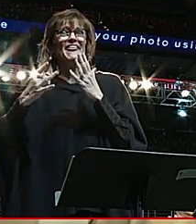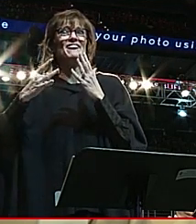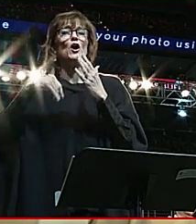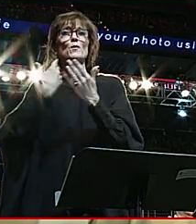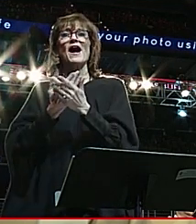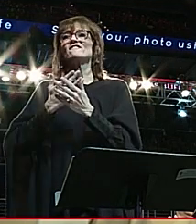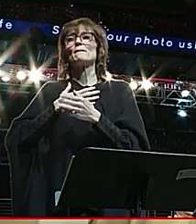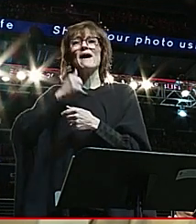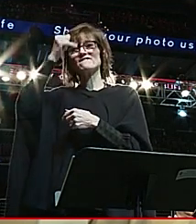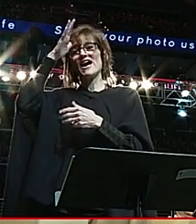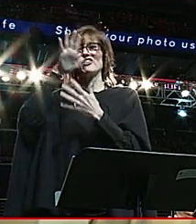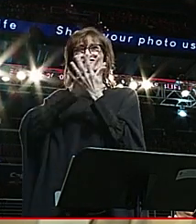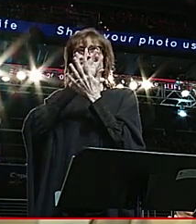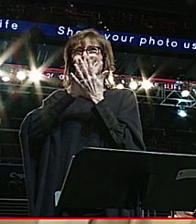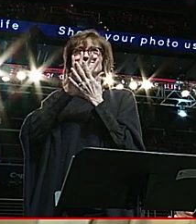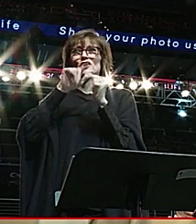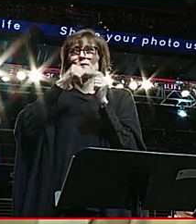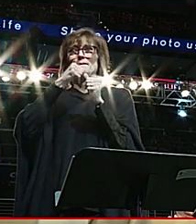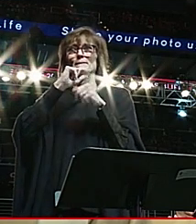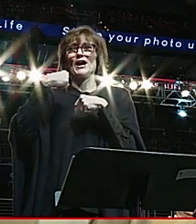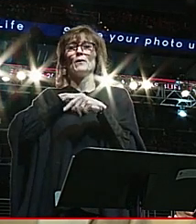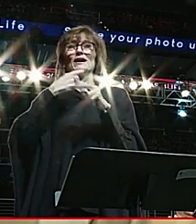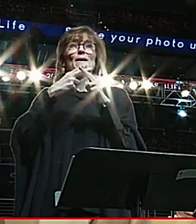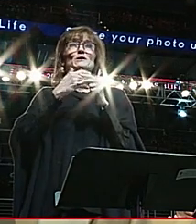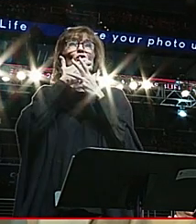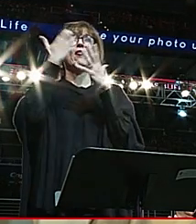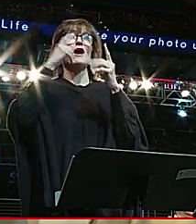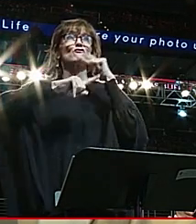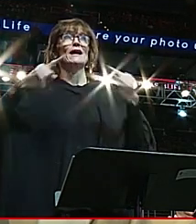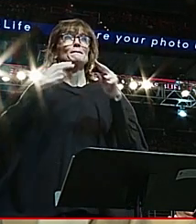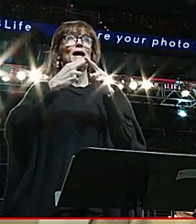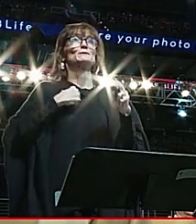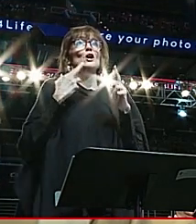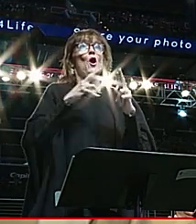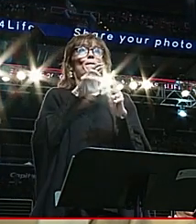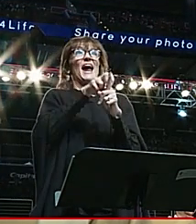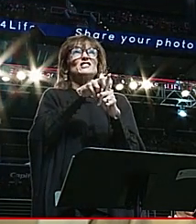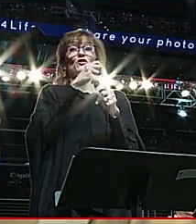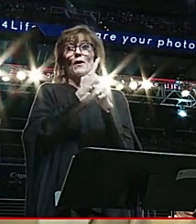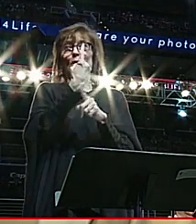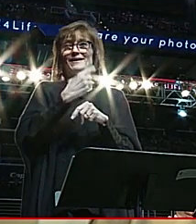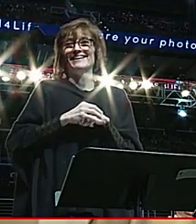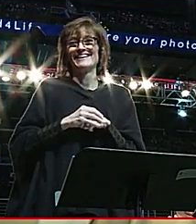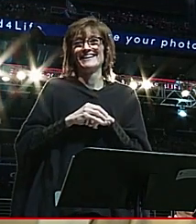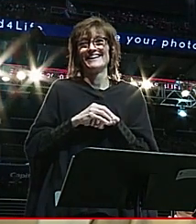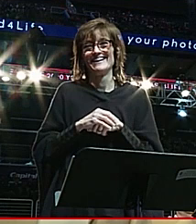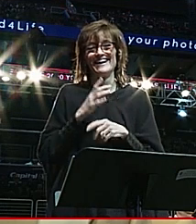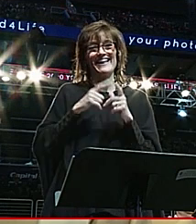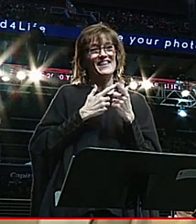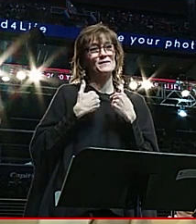just call them out randomly, hoping that he would get the right one. And then we had this old,